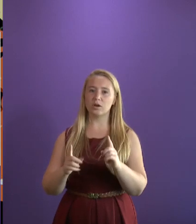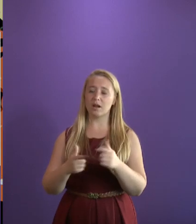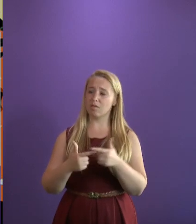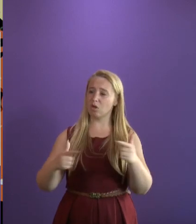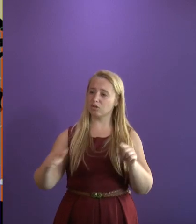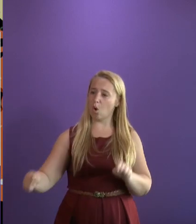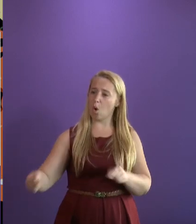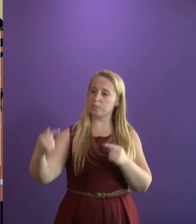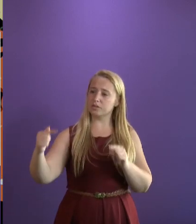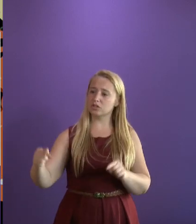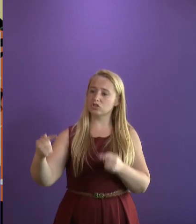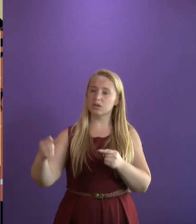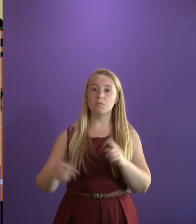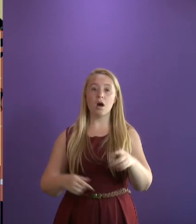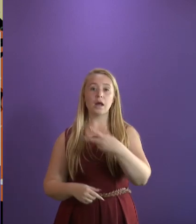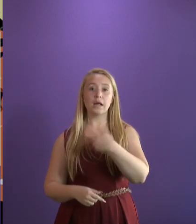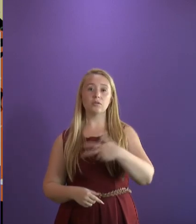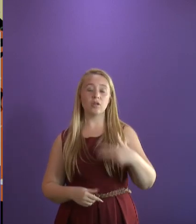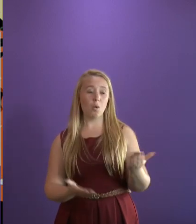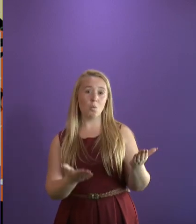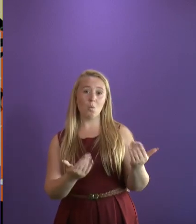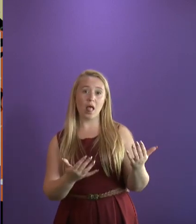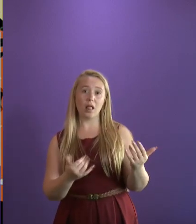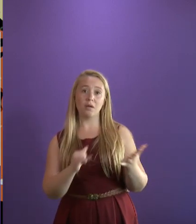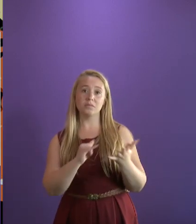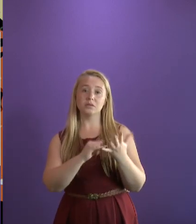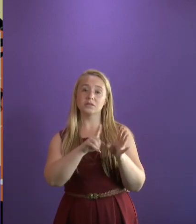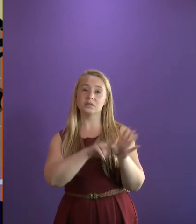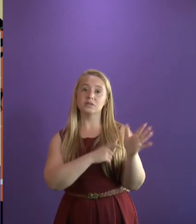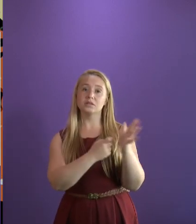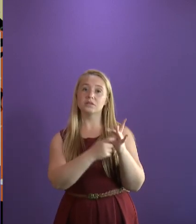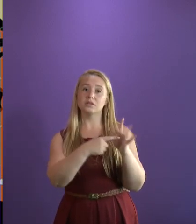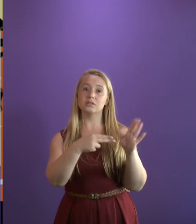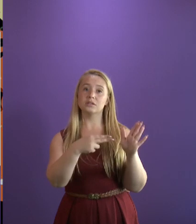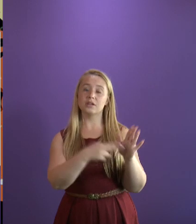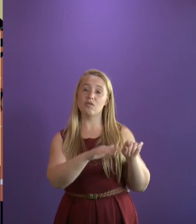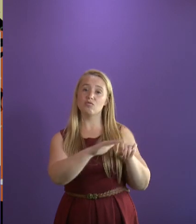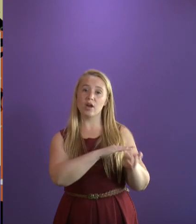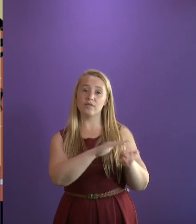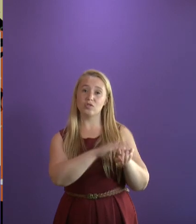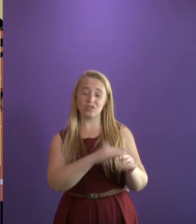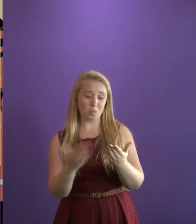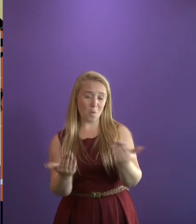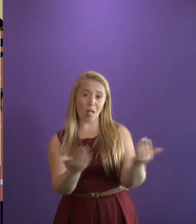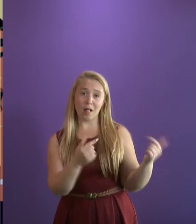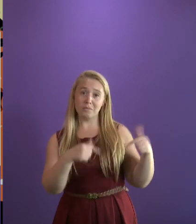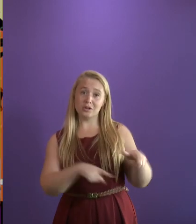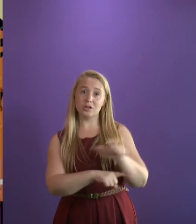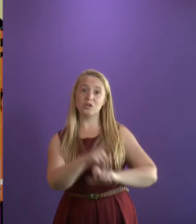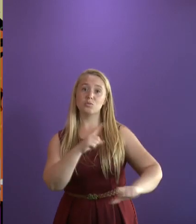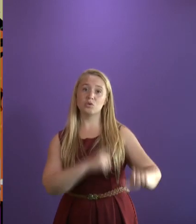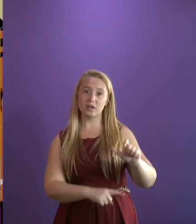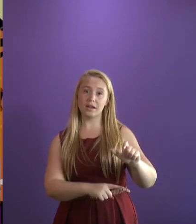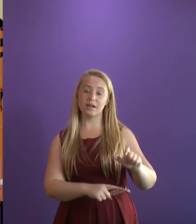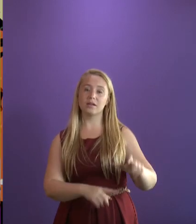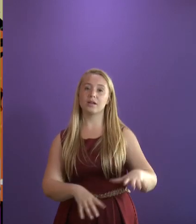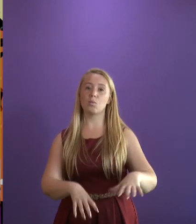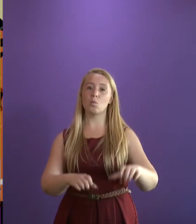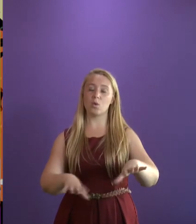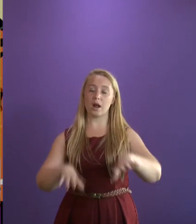welcome Syrian refugees into our communities and proposing a motion at full council to do this, winning acceptance across the